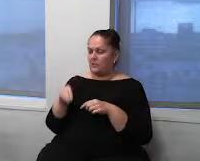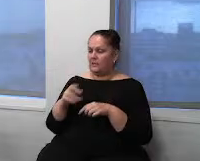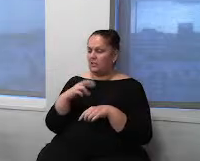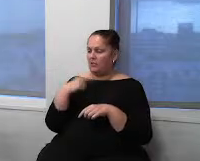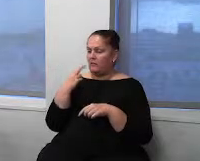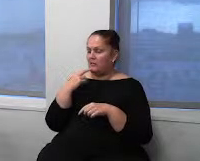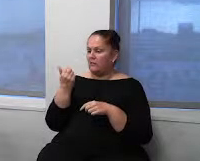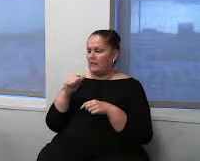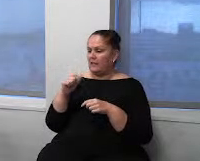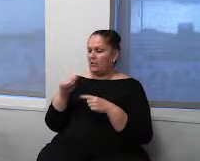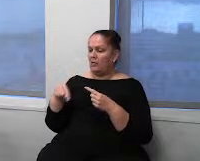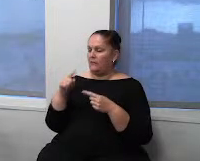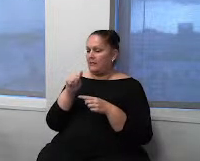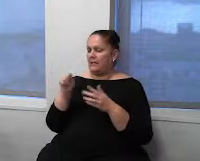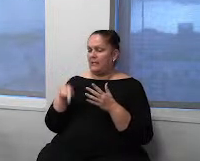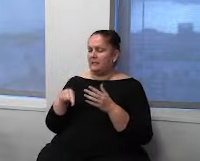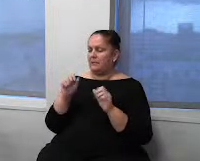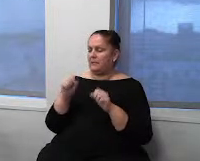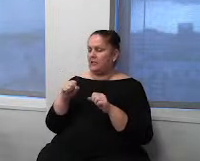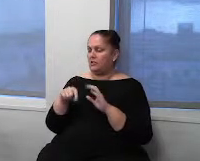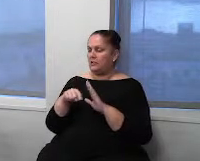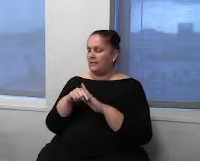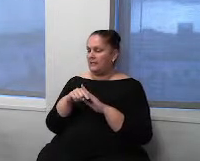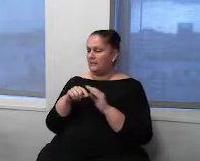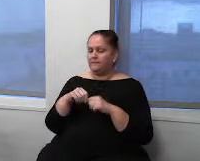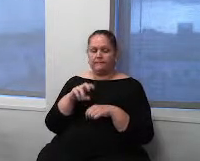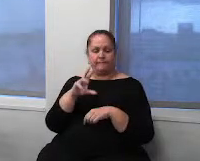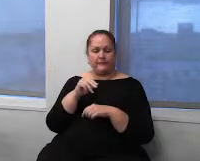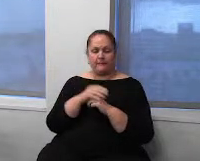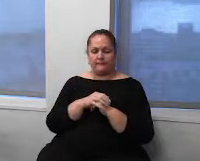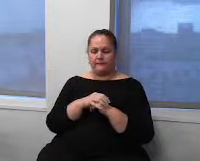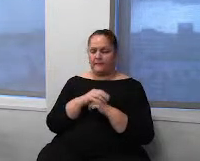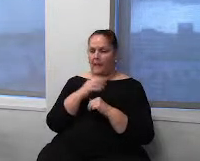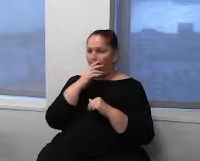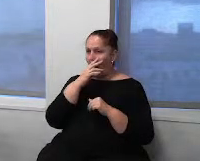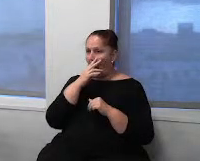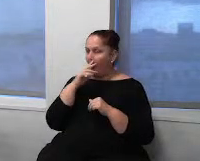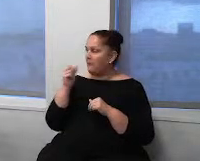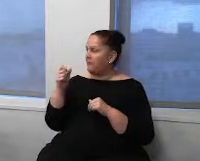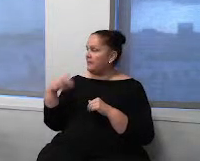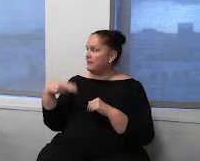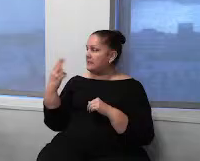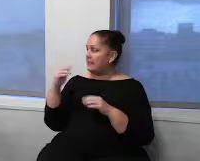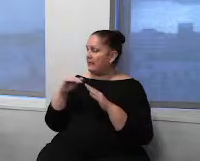quantification of the percentage risk of any of these potential negative outcomes, right? No.